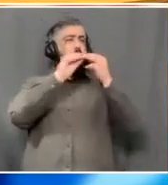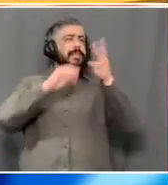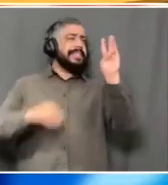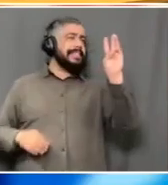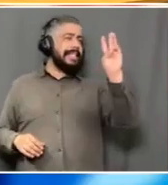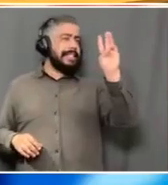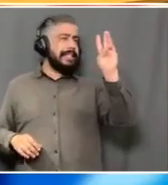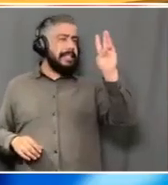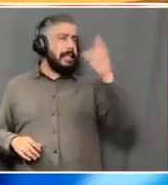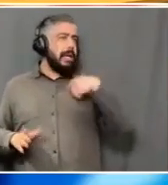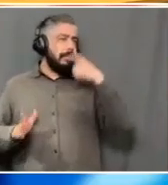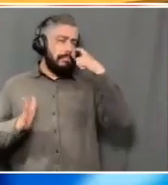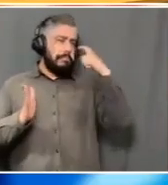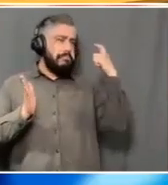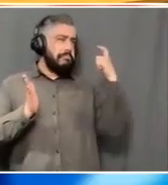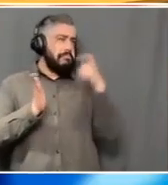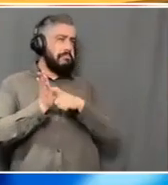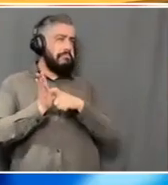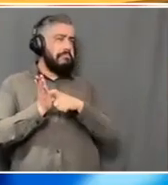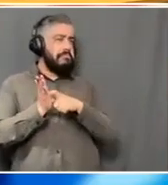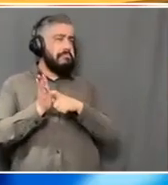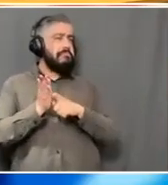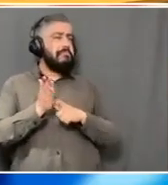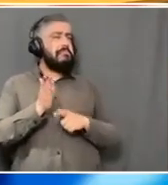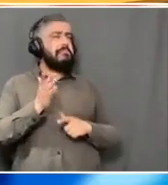I noticed that